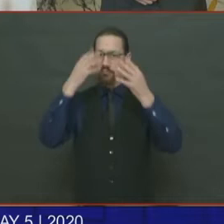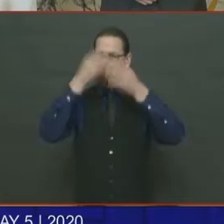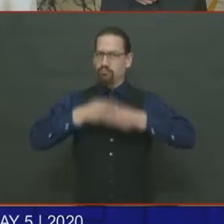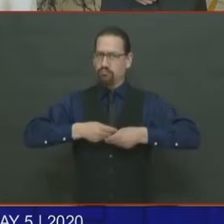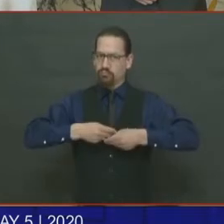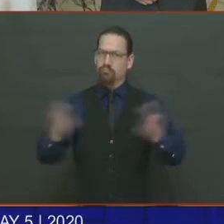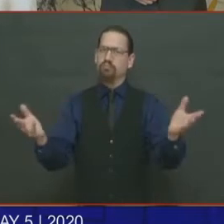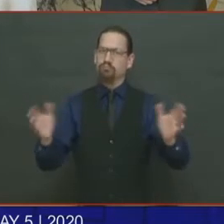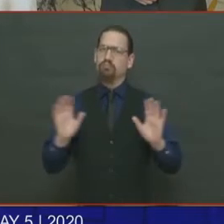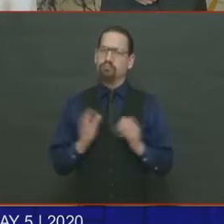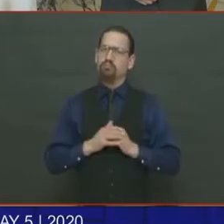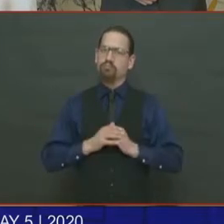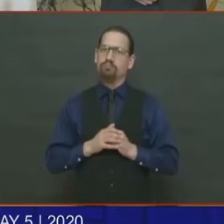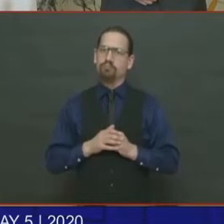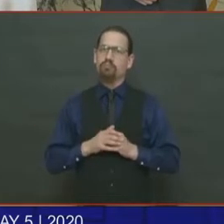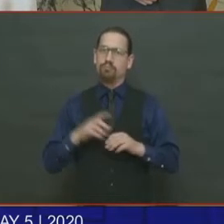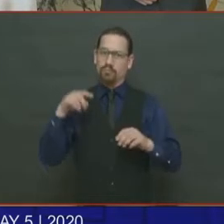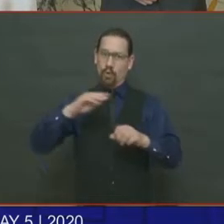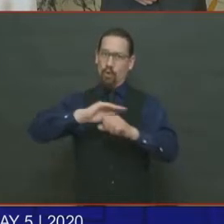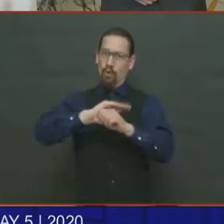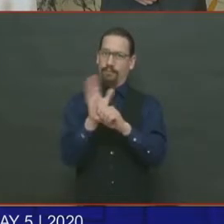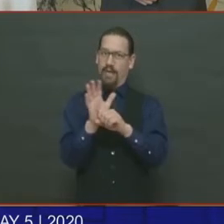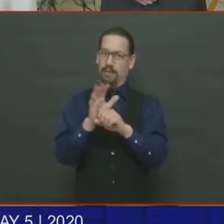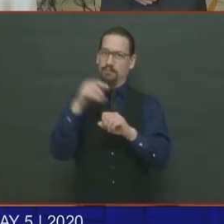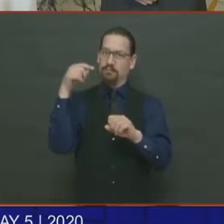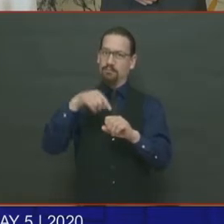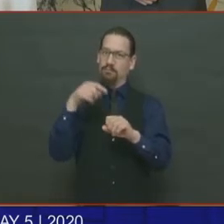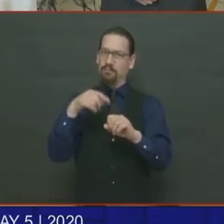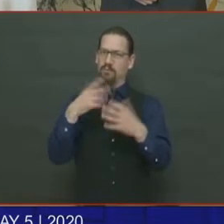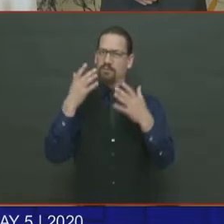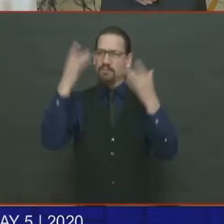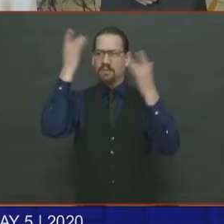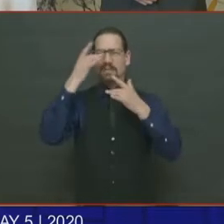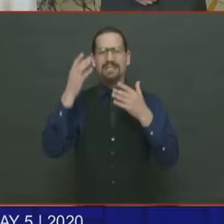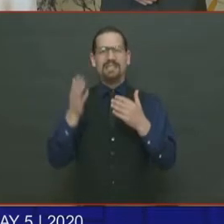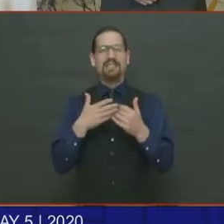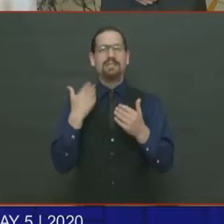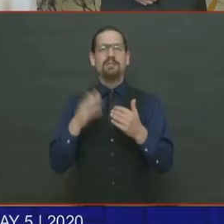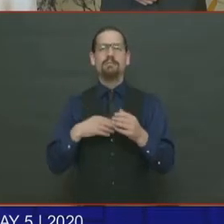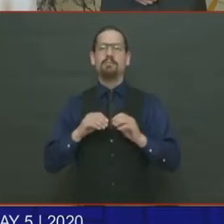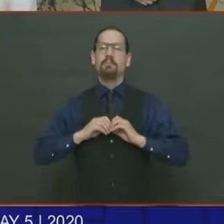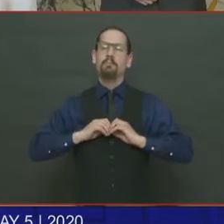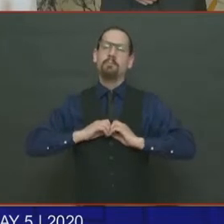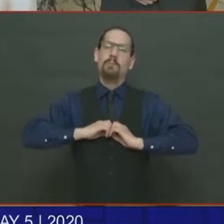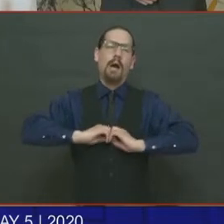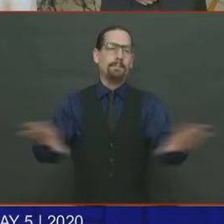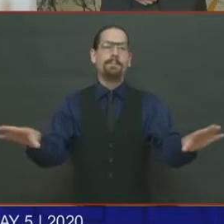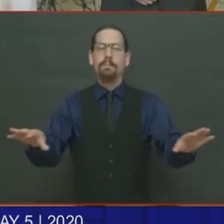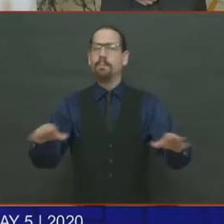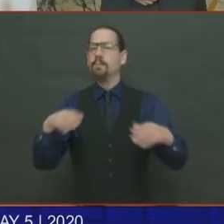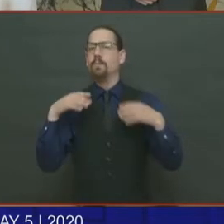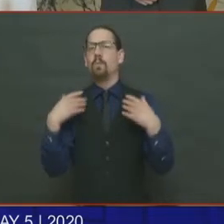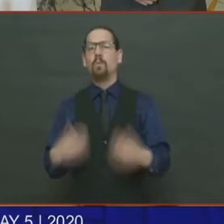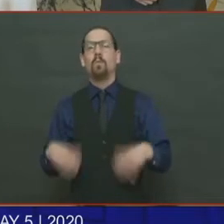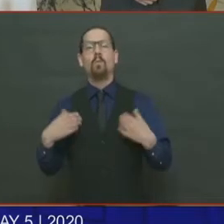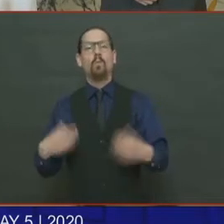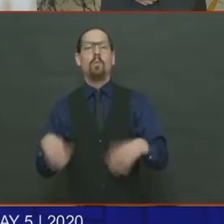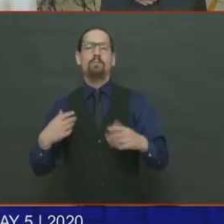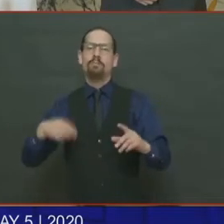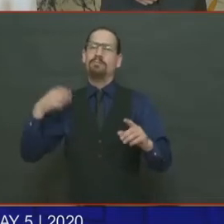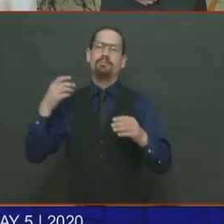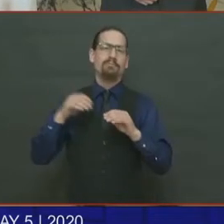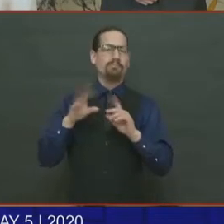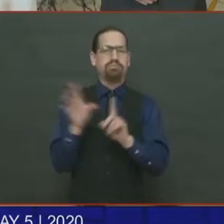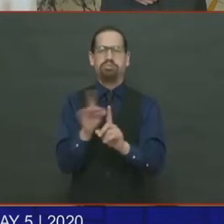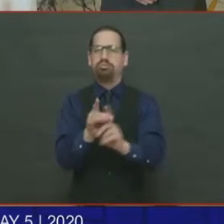virus spreads very quickly. I know many other cities, countries, and states have gotten into